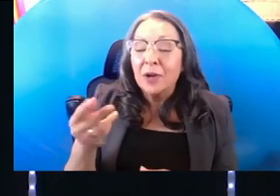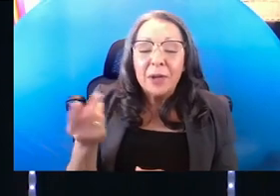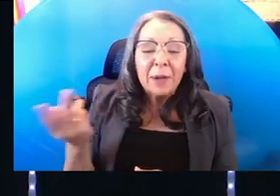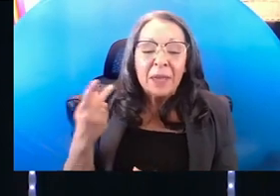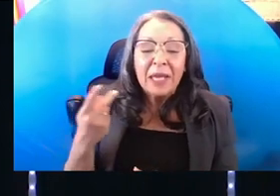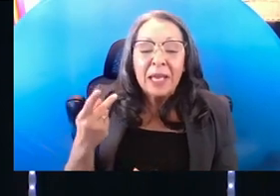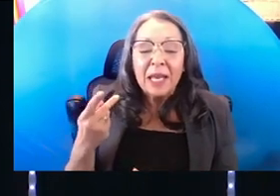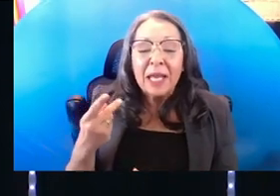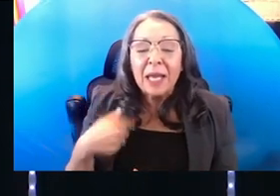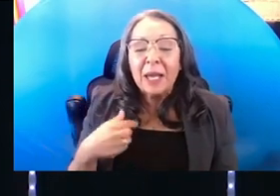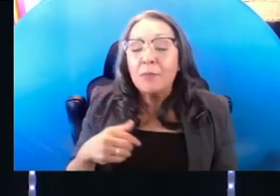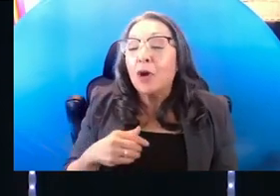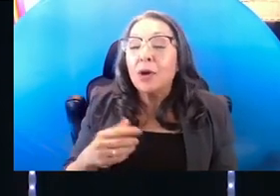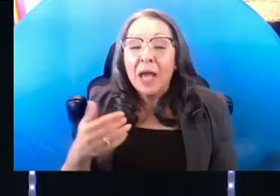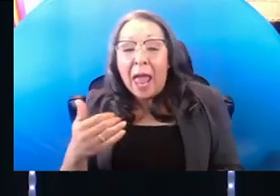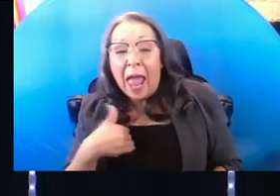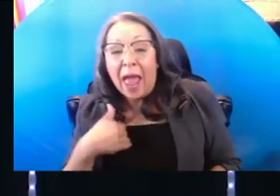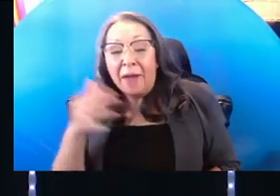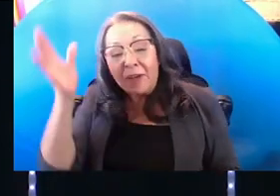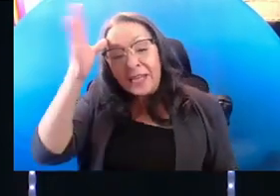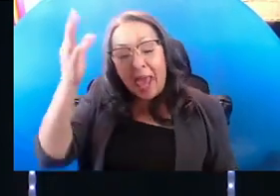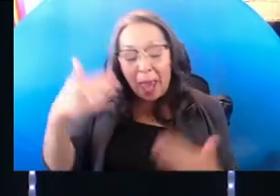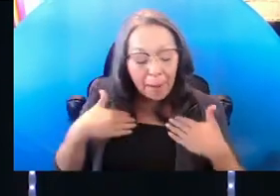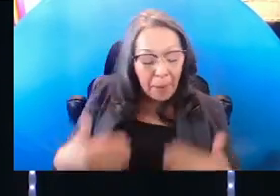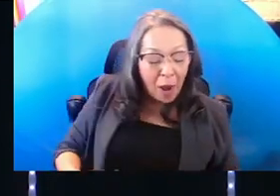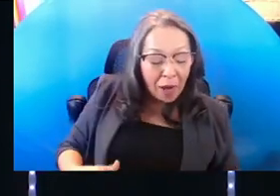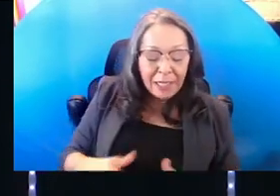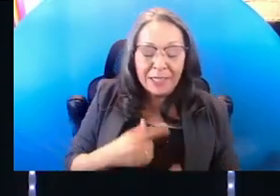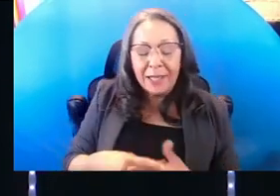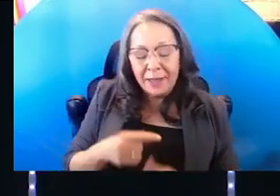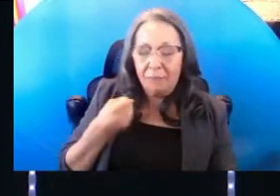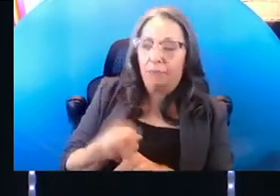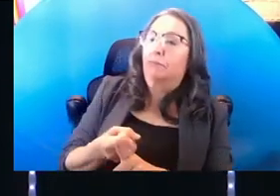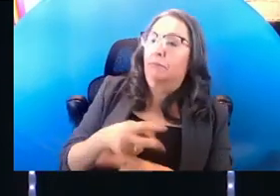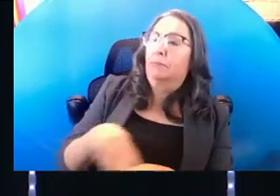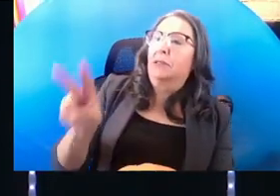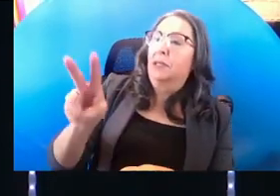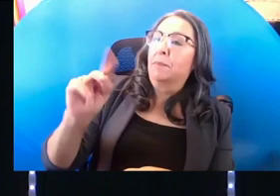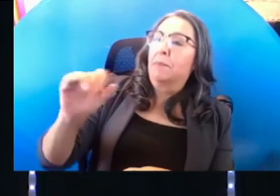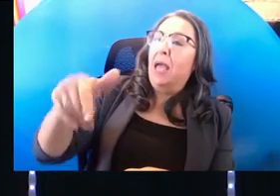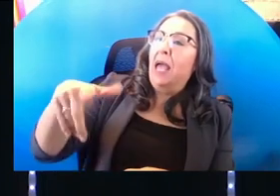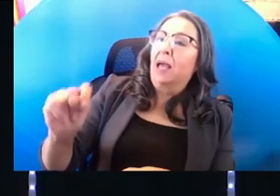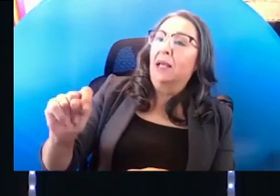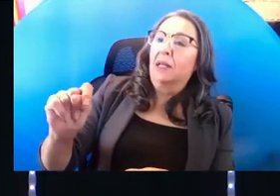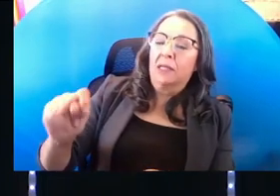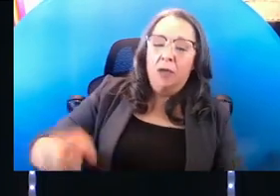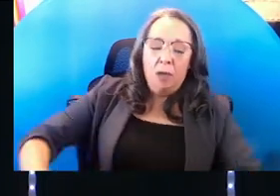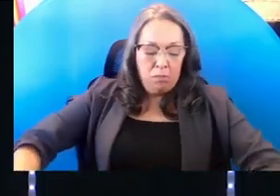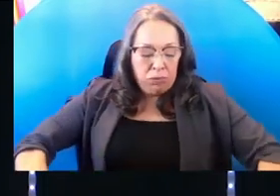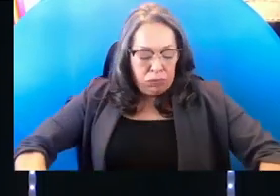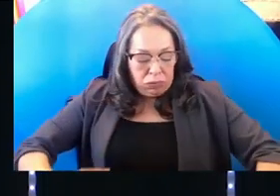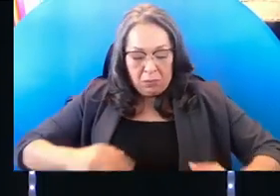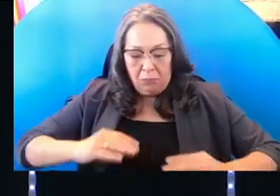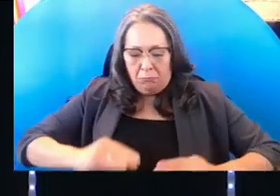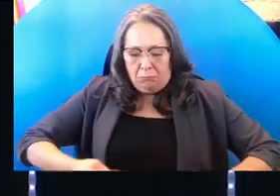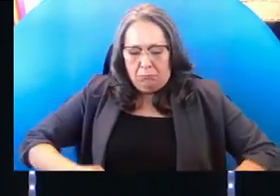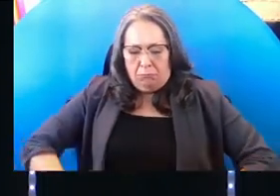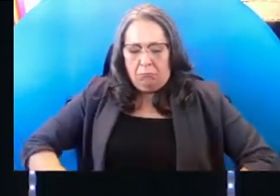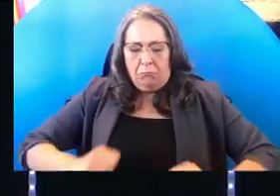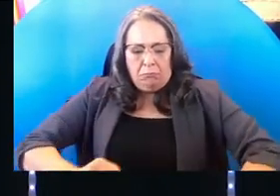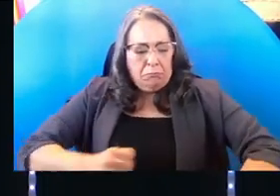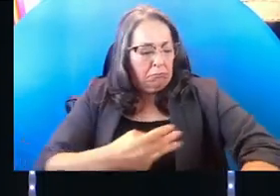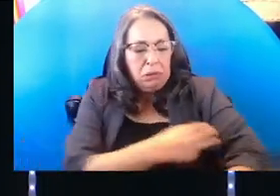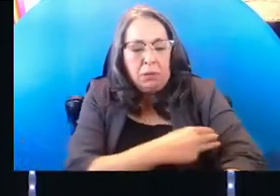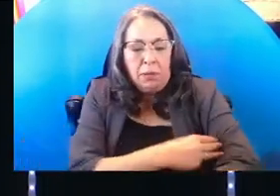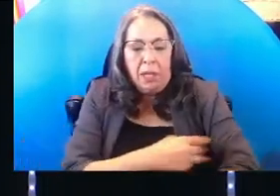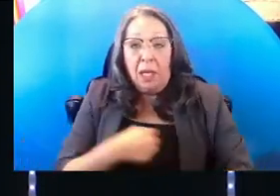dad bods going on. And then you see Pat, man, and he comes in the pool, and he's just like a 20-pack and huge muscles, and you're like, I just